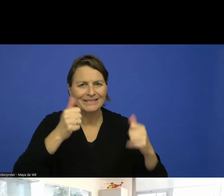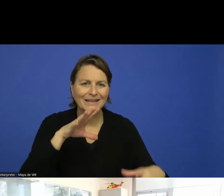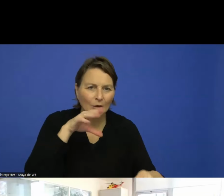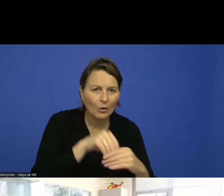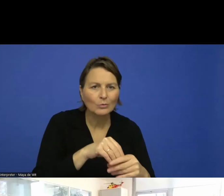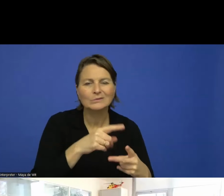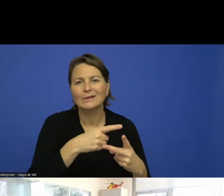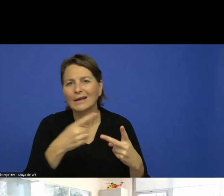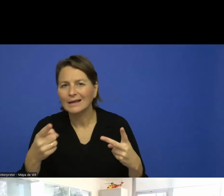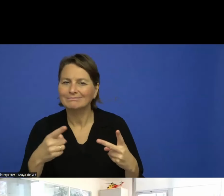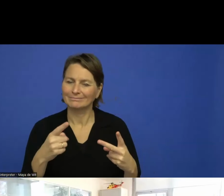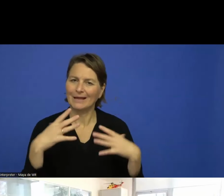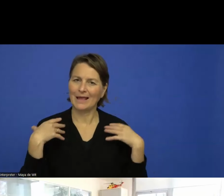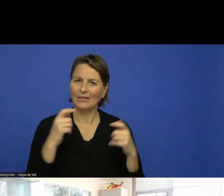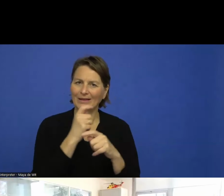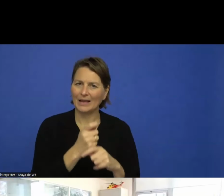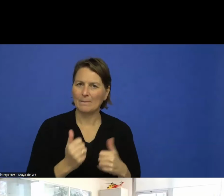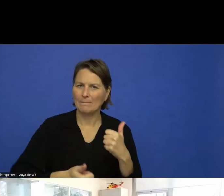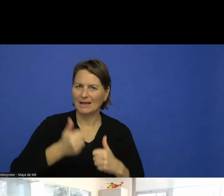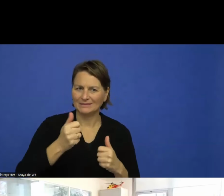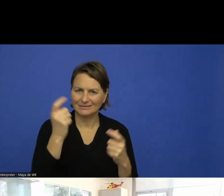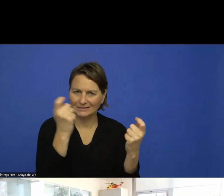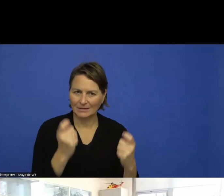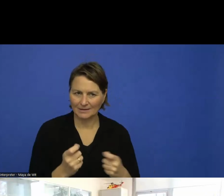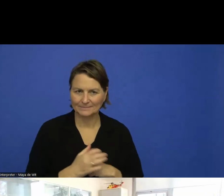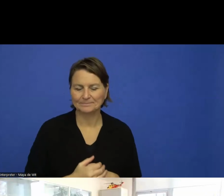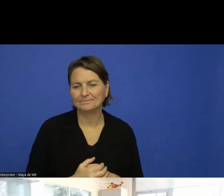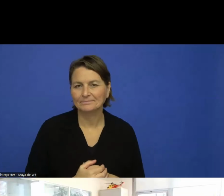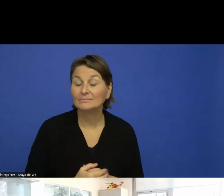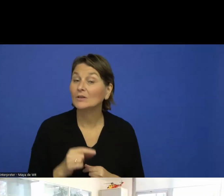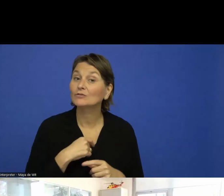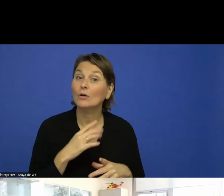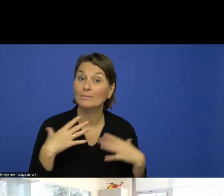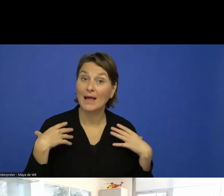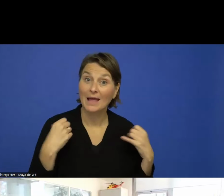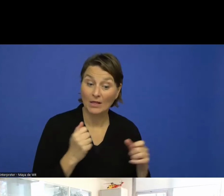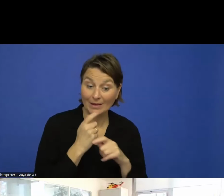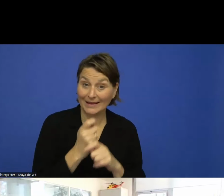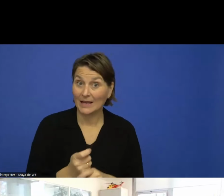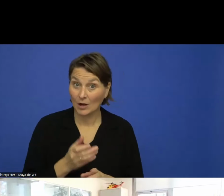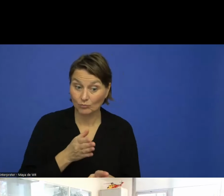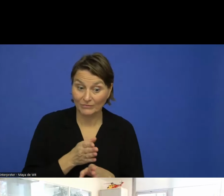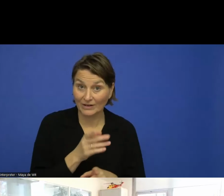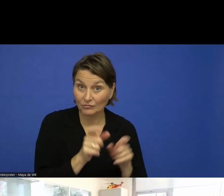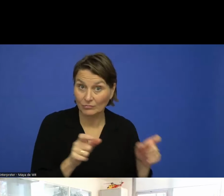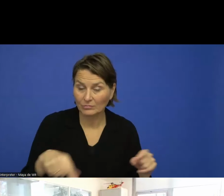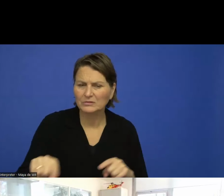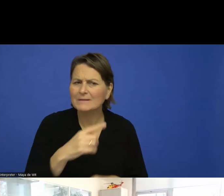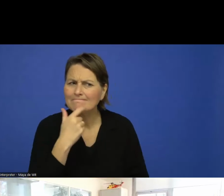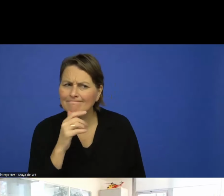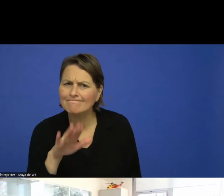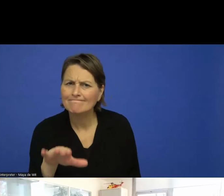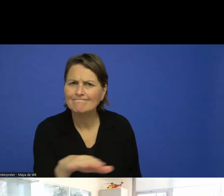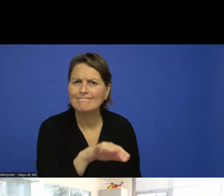might look like? So we had to work with the health and care professionals to explore how engineers can